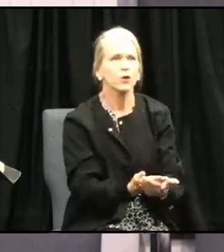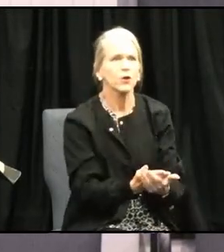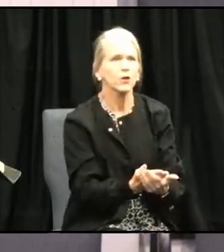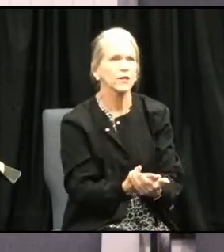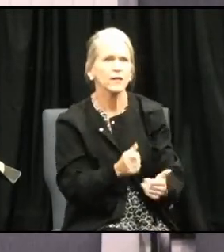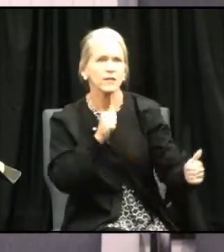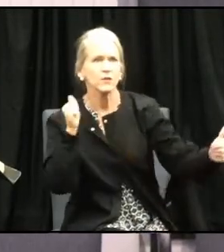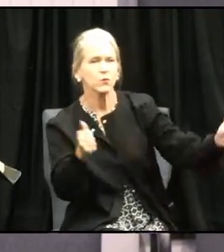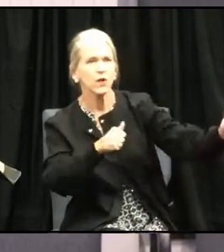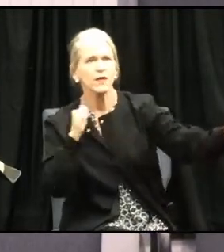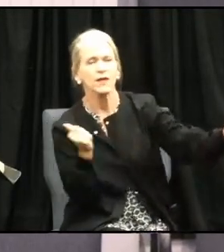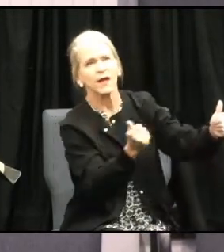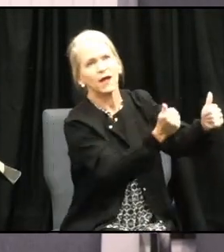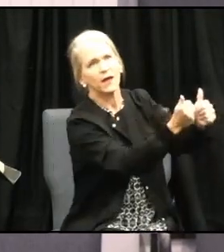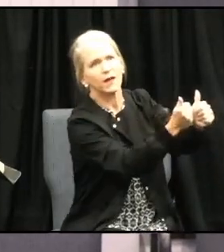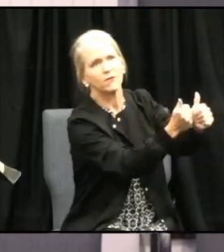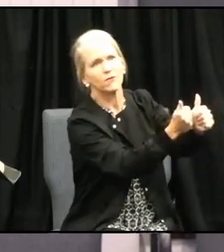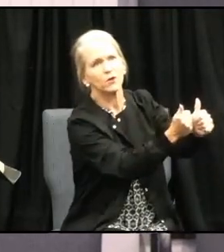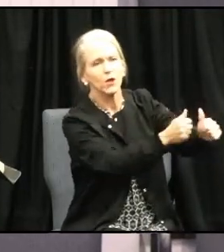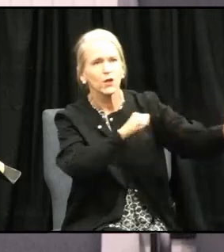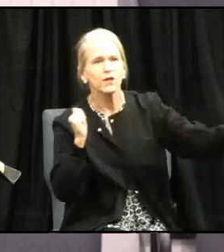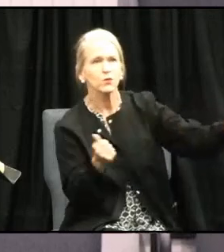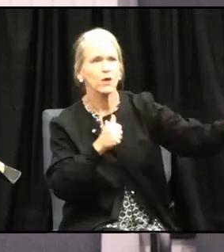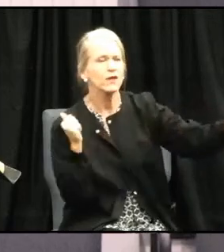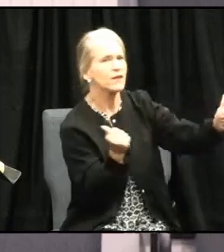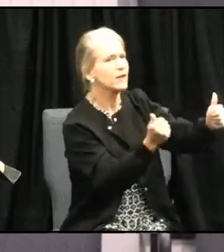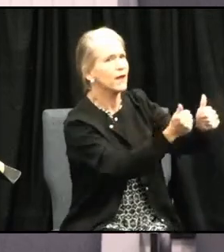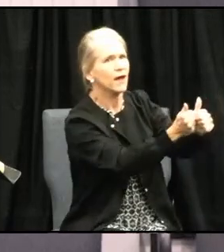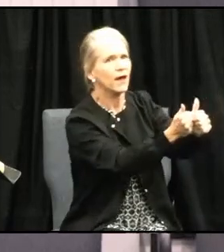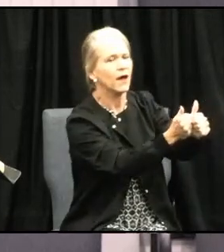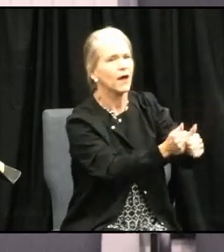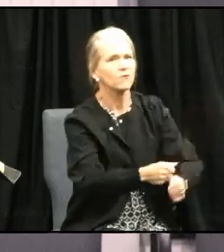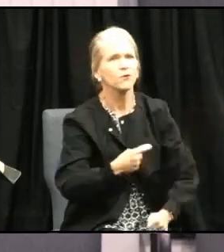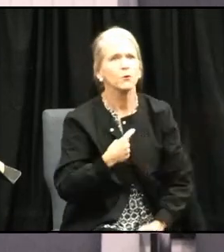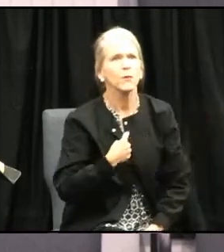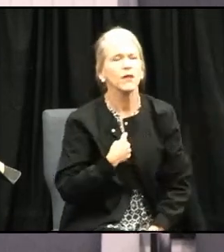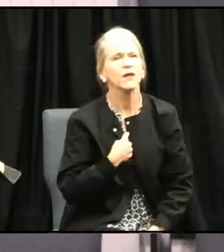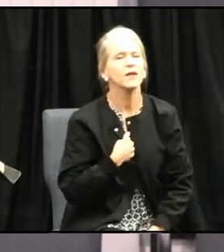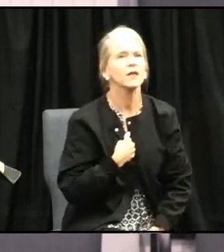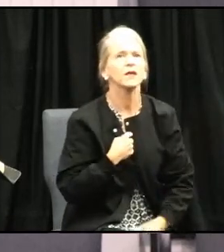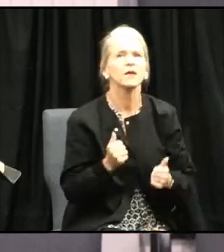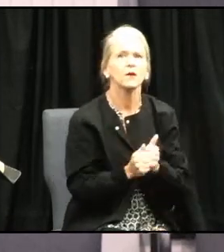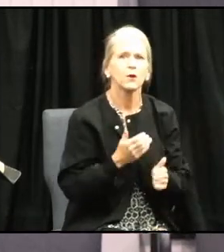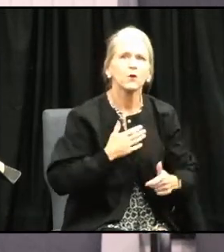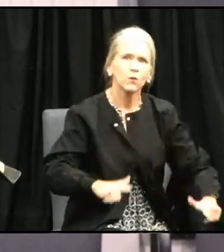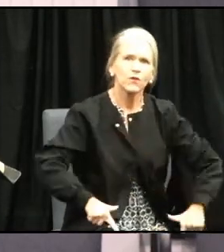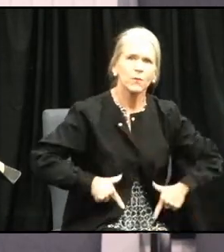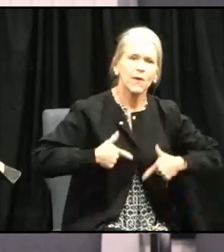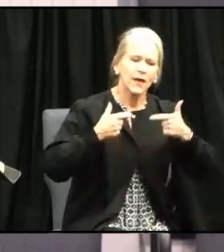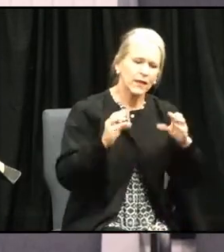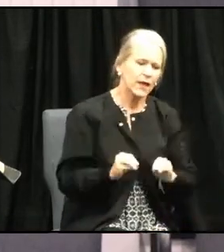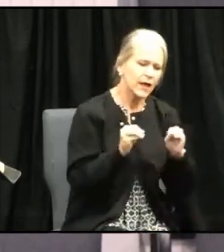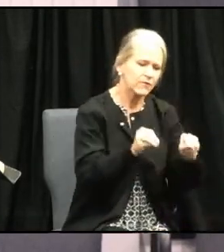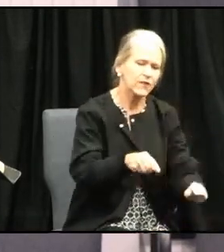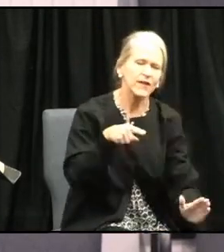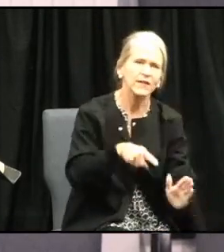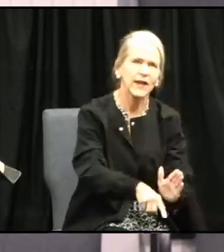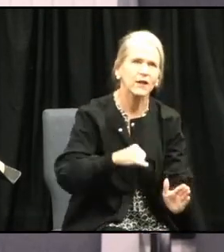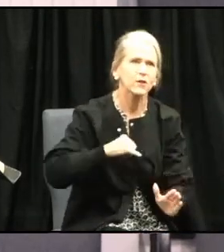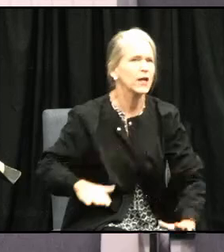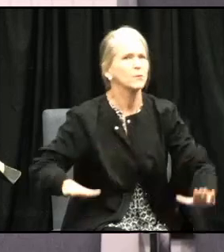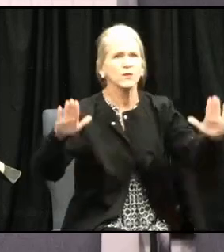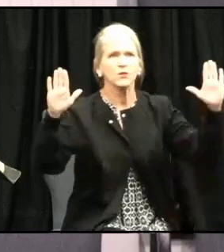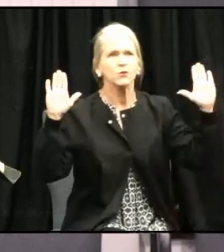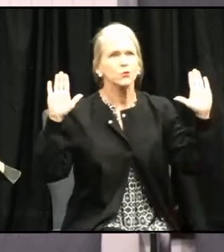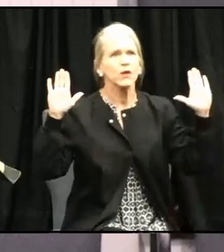Your goodness is running after us, running after me. With my laid